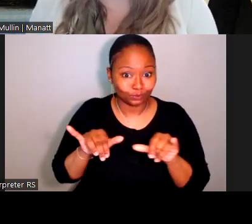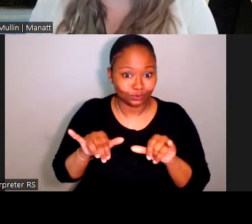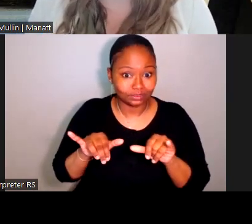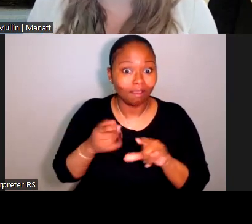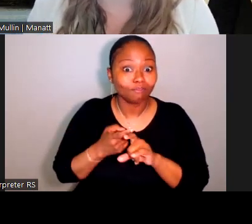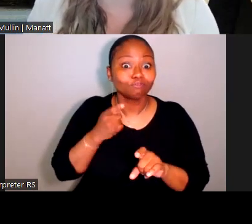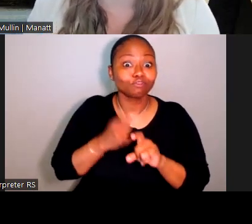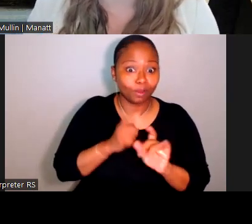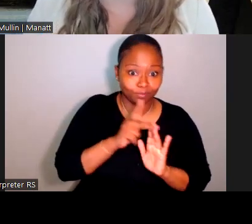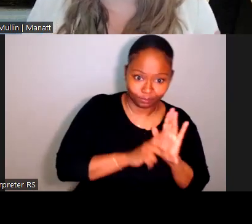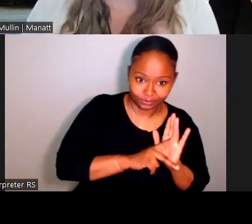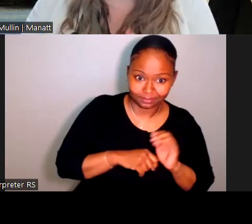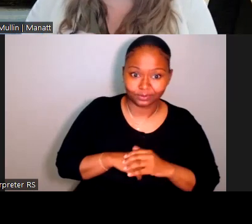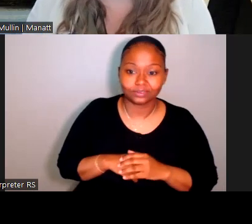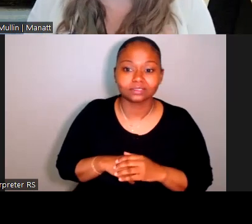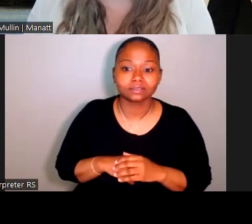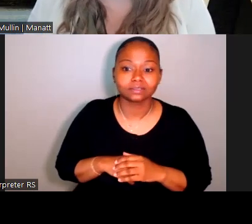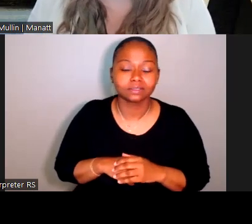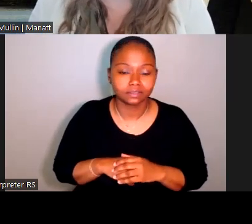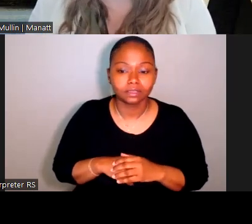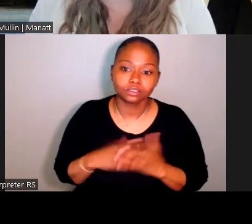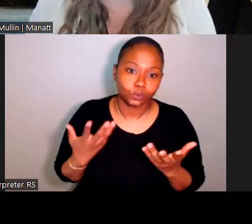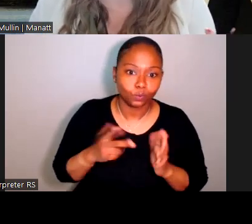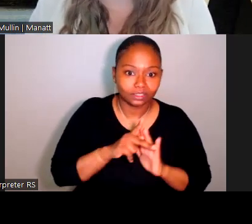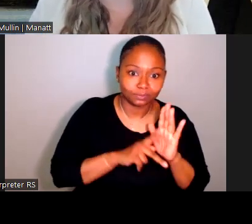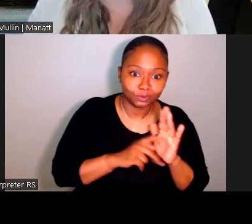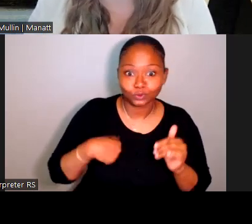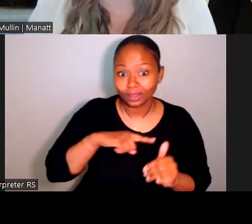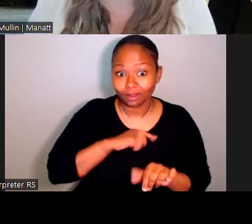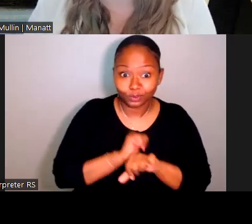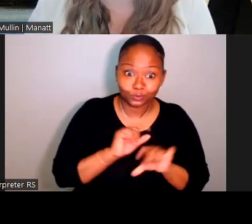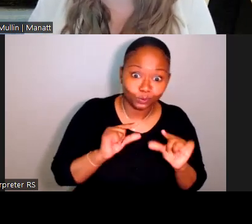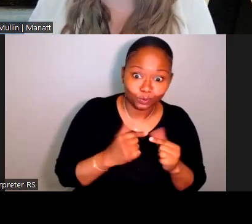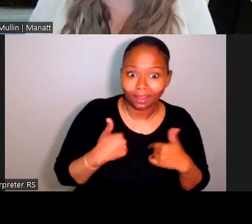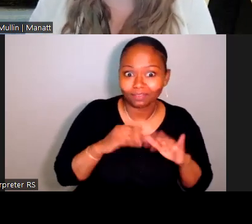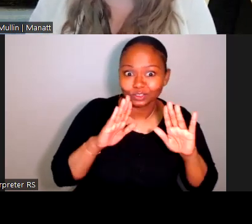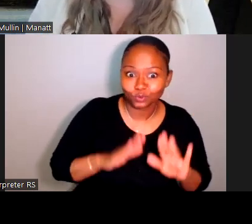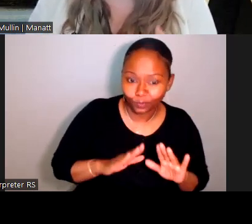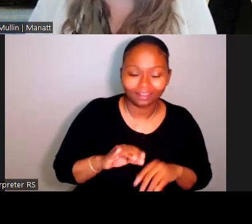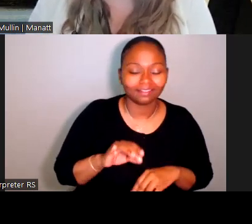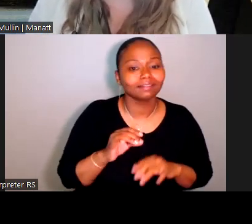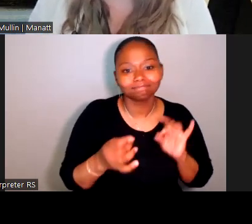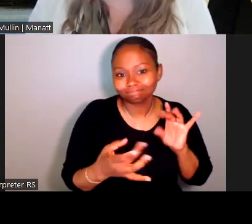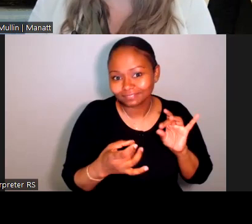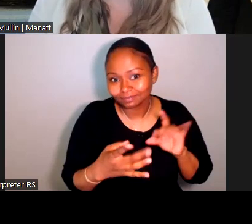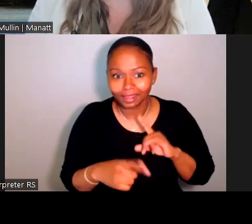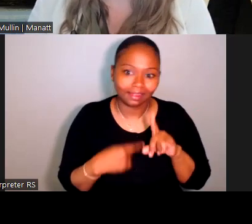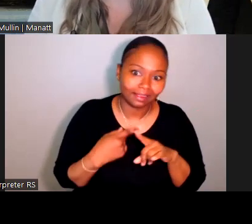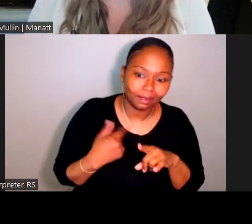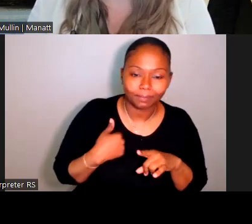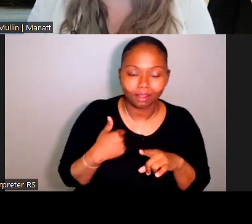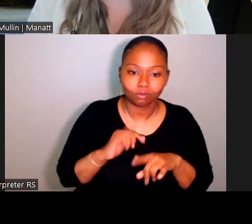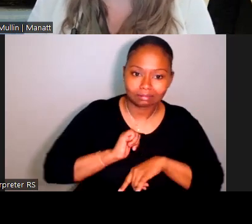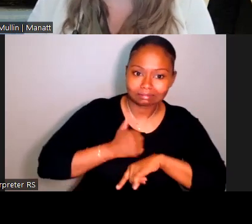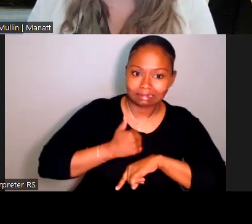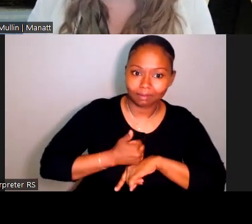in the principles, this work group gave a lot of great feedback and aligned around this concept of establishing some standards so